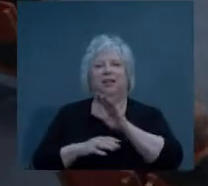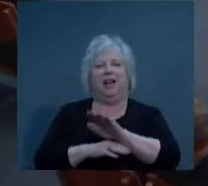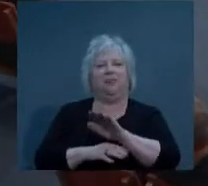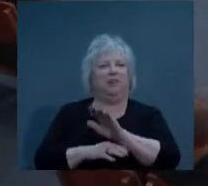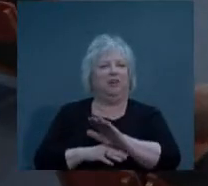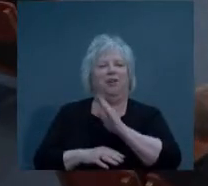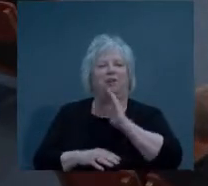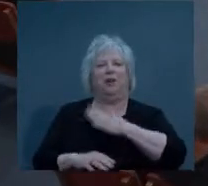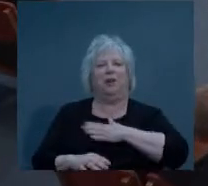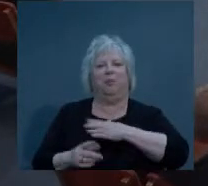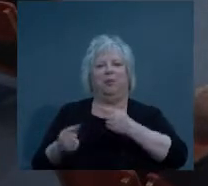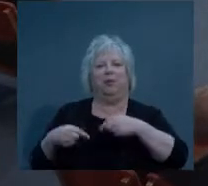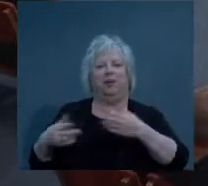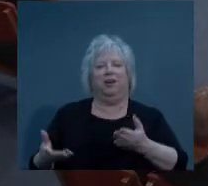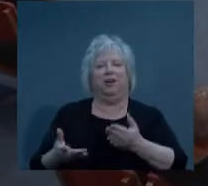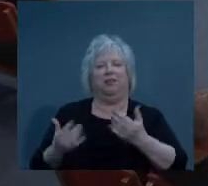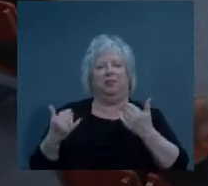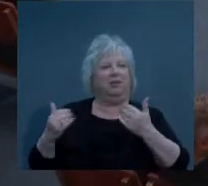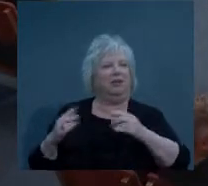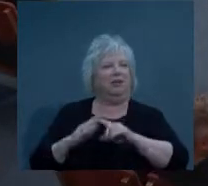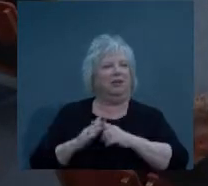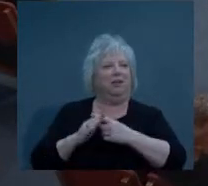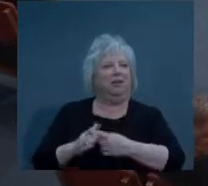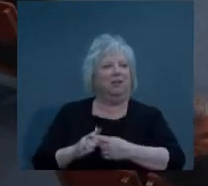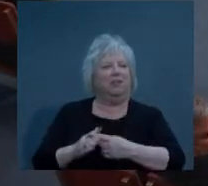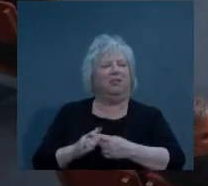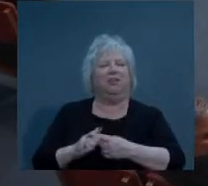We're glad you're here. Let's get started.